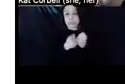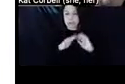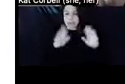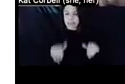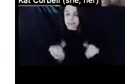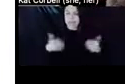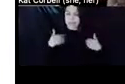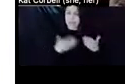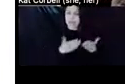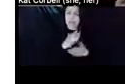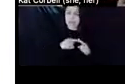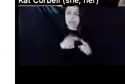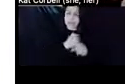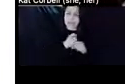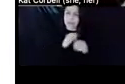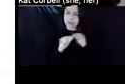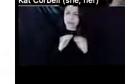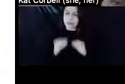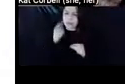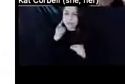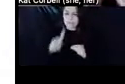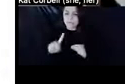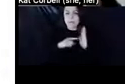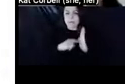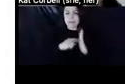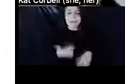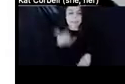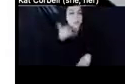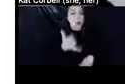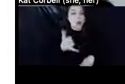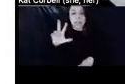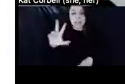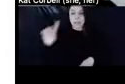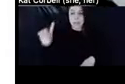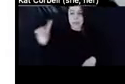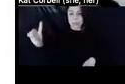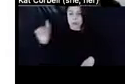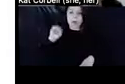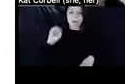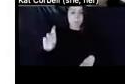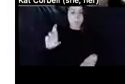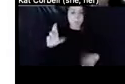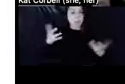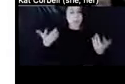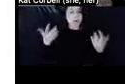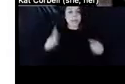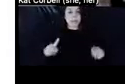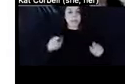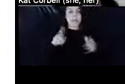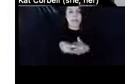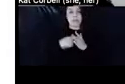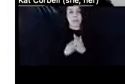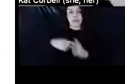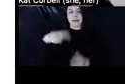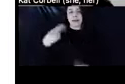repairs. Um, for example, calling 311 or initiating an HP case in housing court.